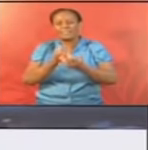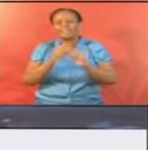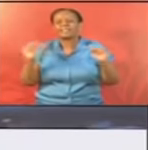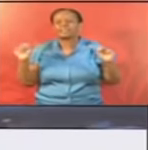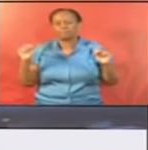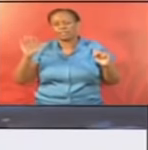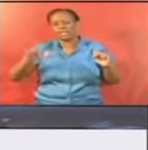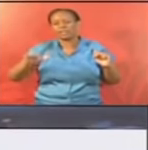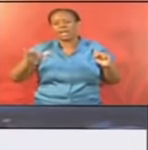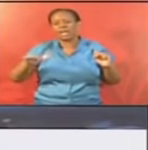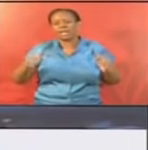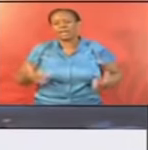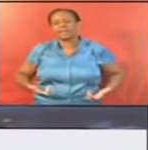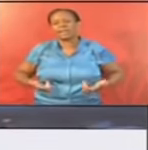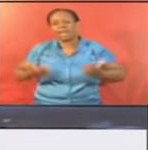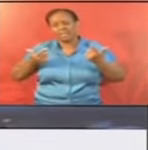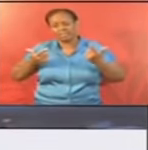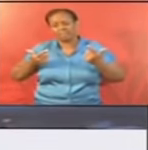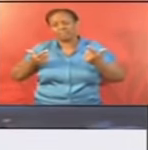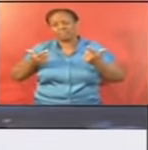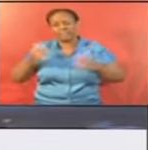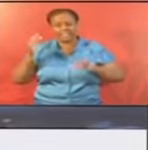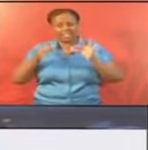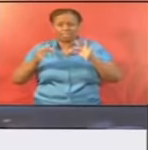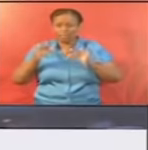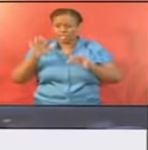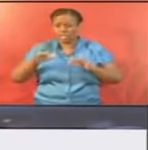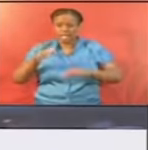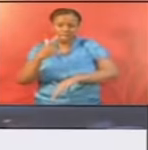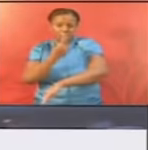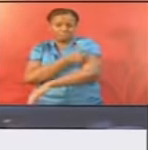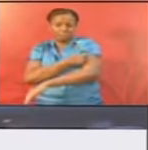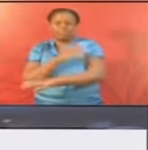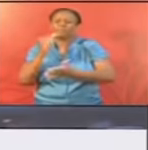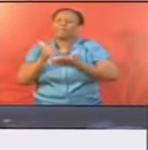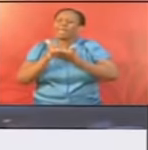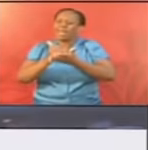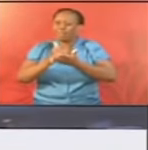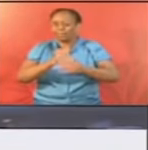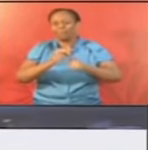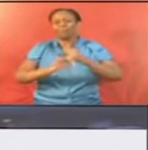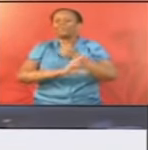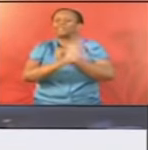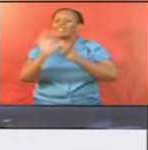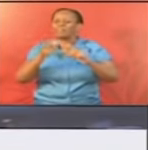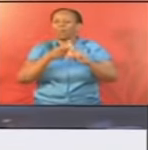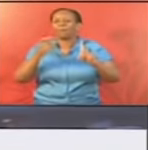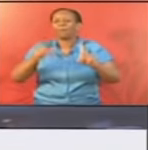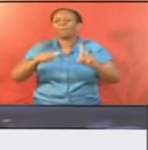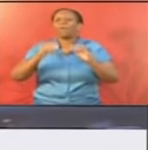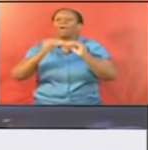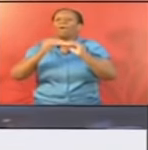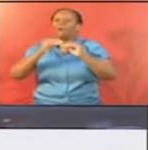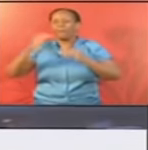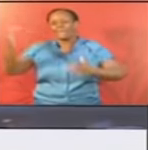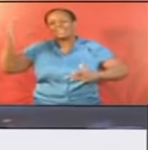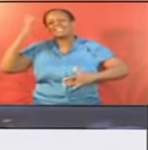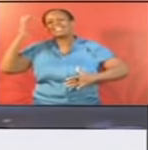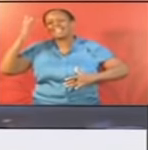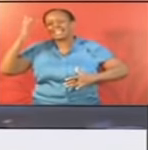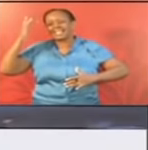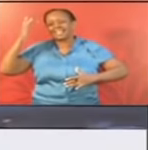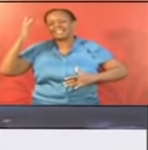protected against more diseases than ever. Some diseases that once injured or killed thousands of children have been